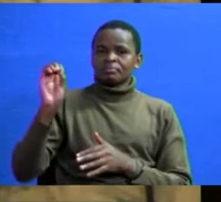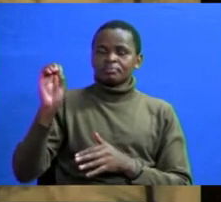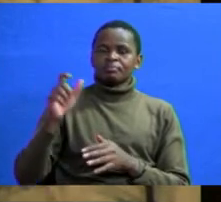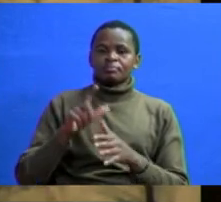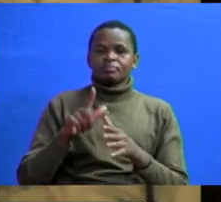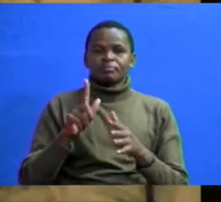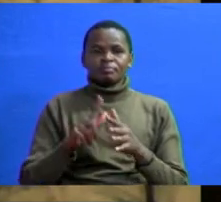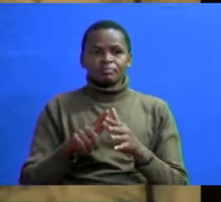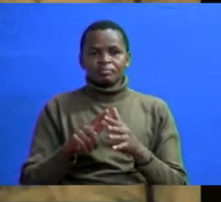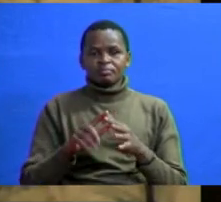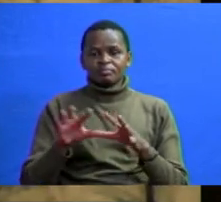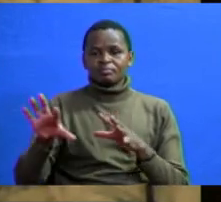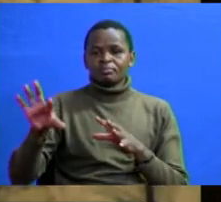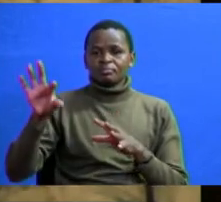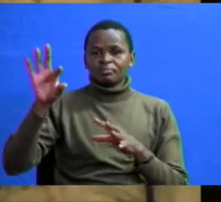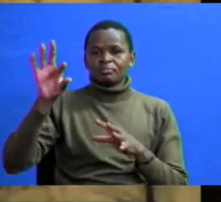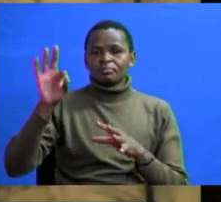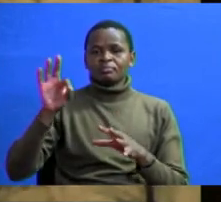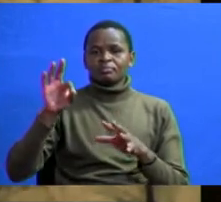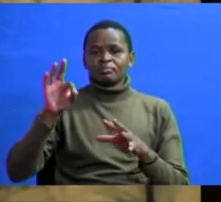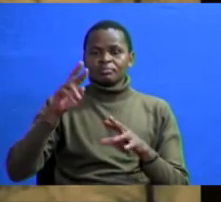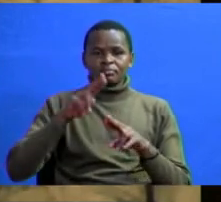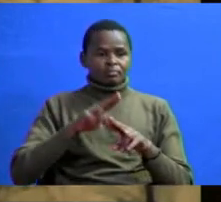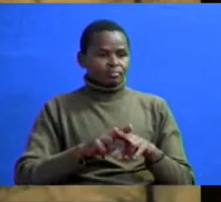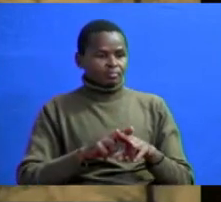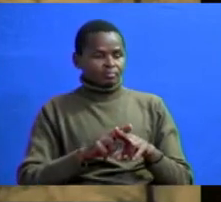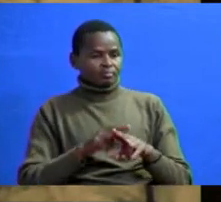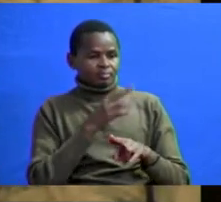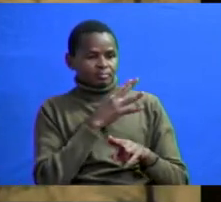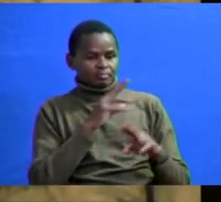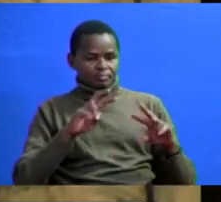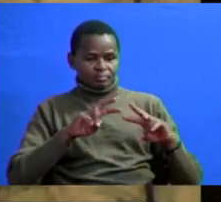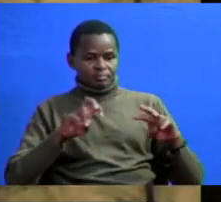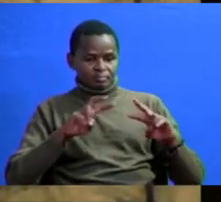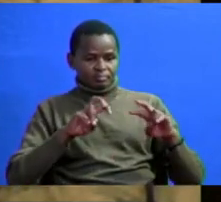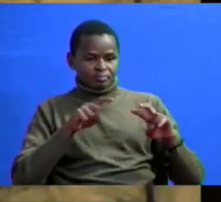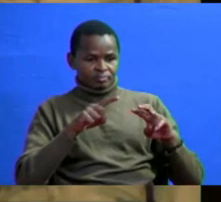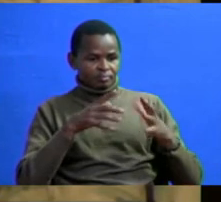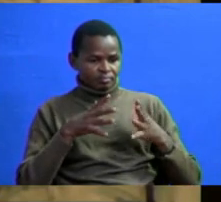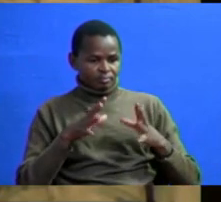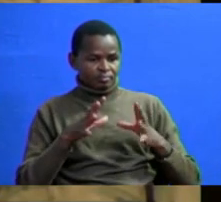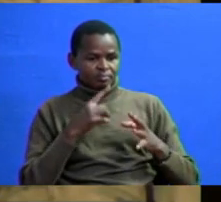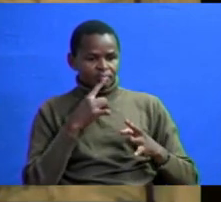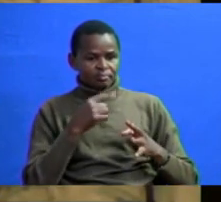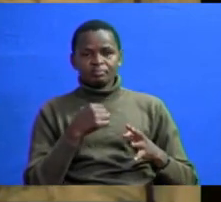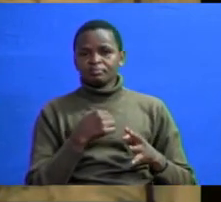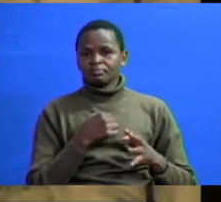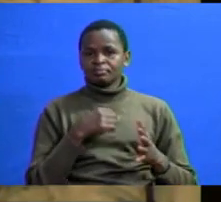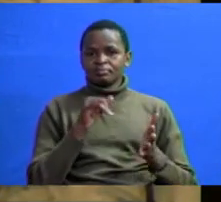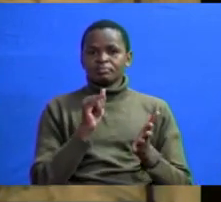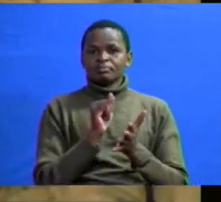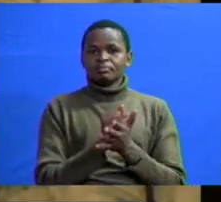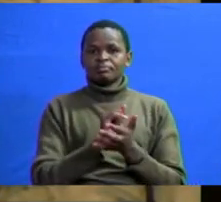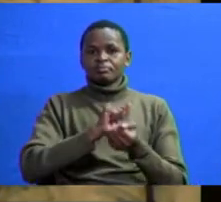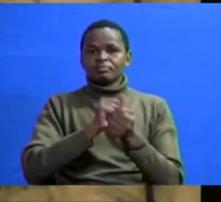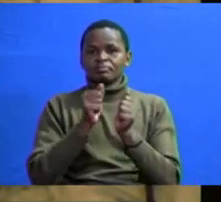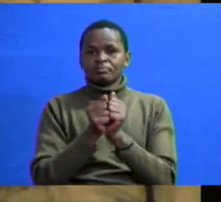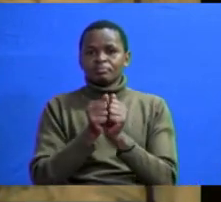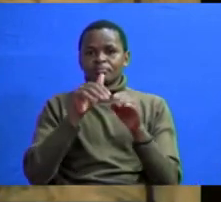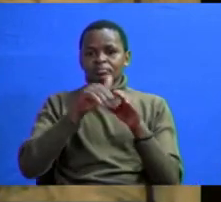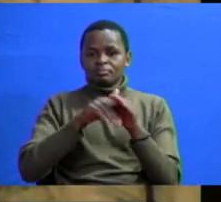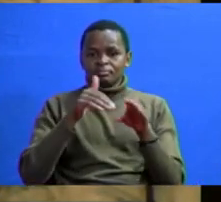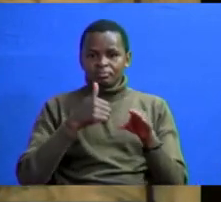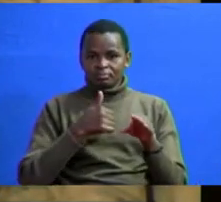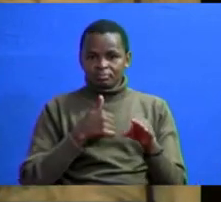you should take a sit back and analyze, why are these people actually telling me that there is a change in me?